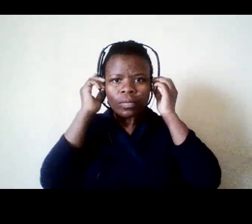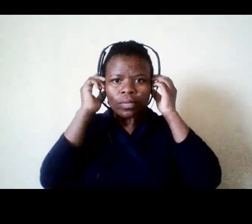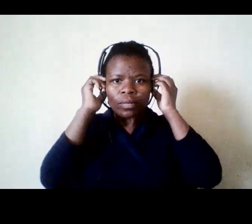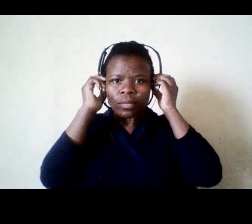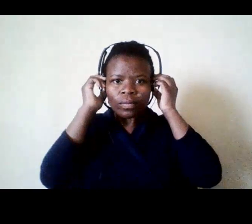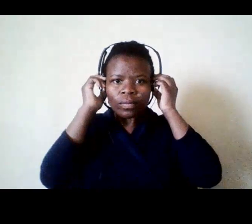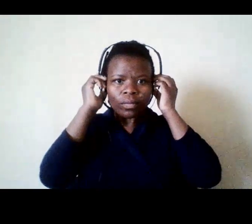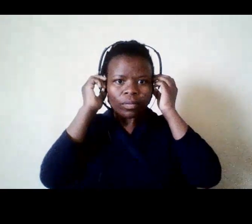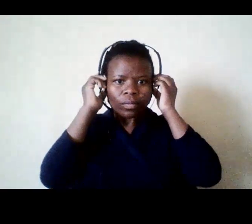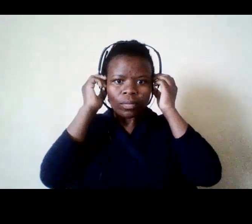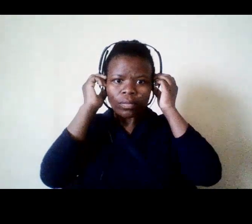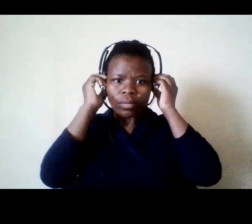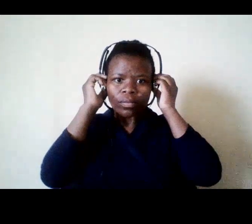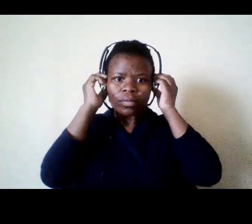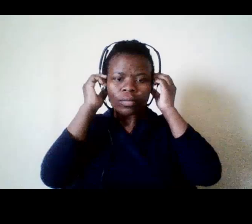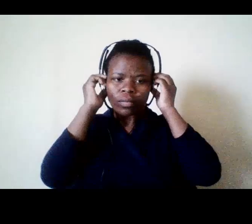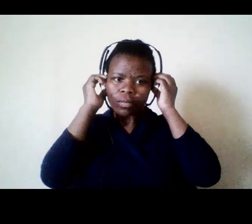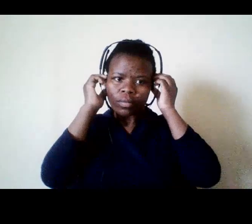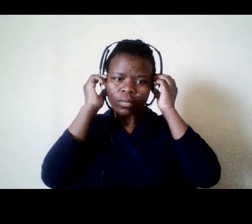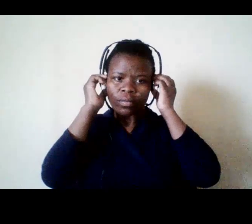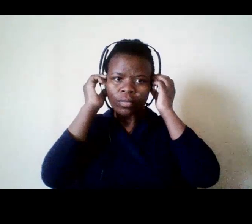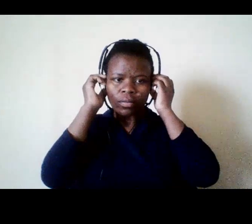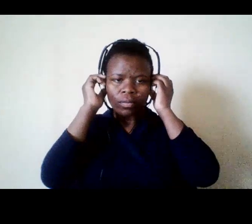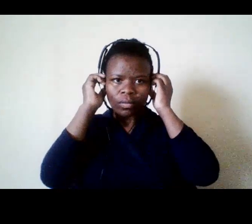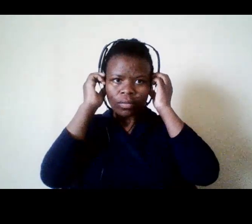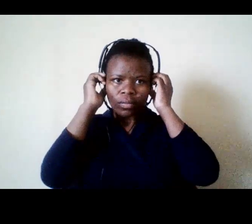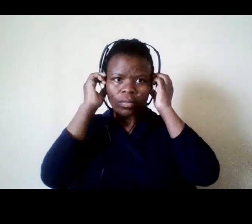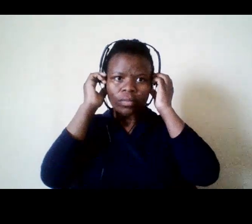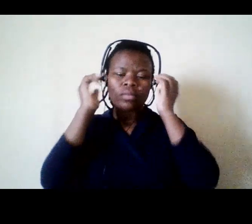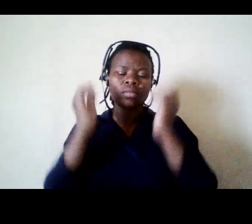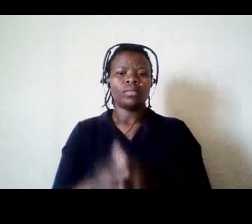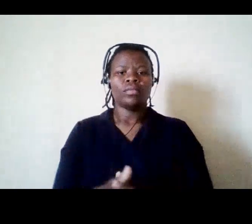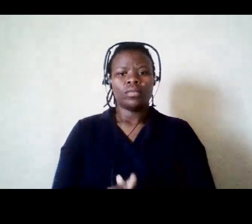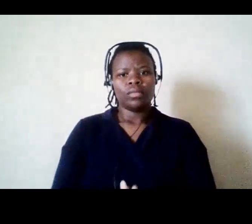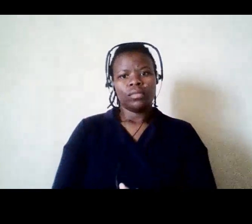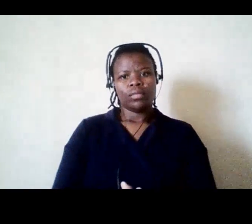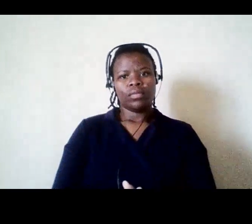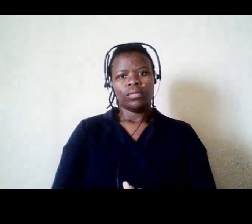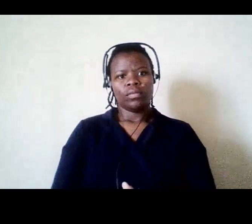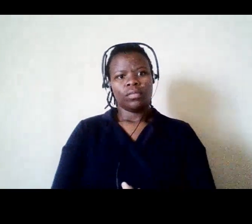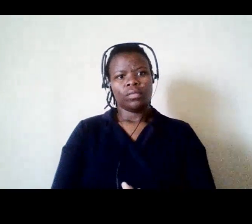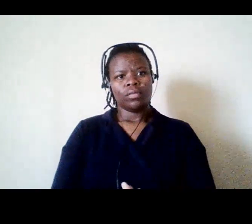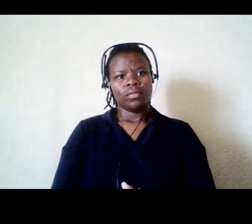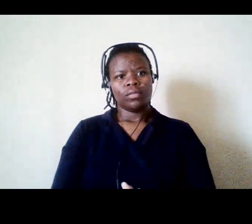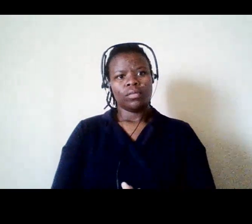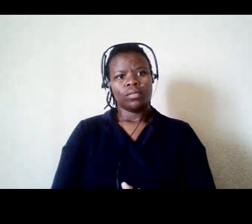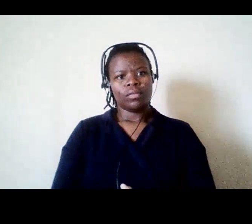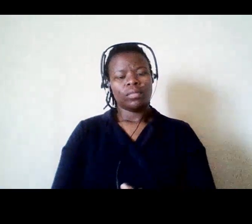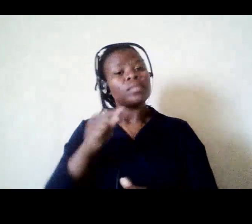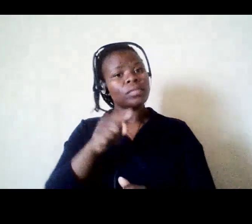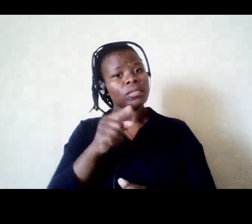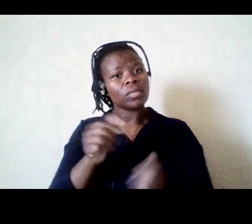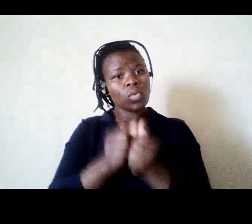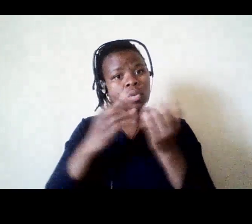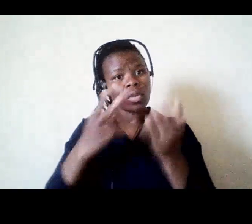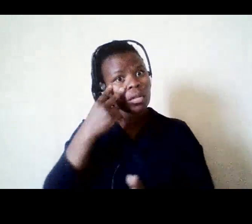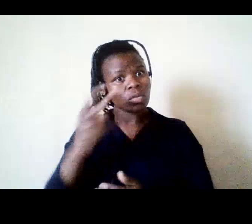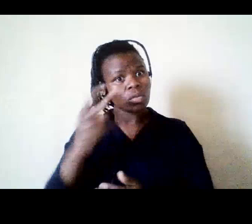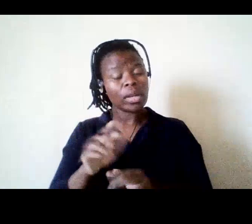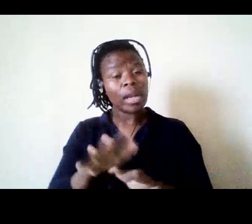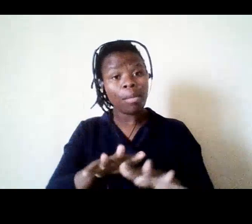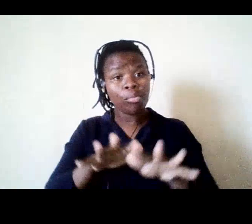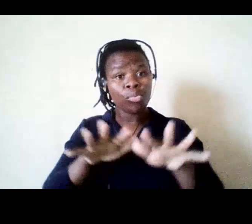medical model of rehabilitating the patient without looking at the broader factors